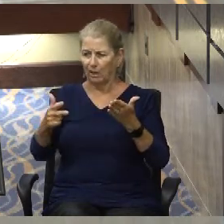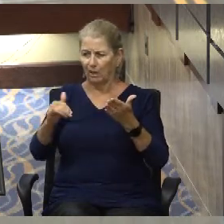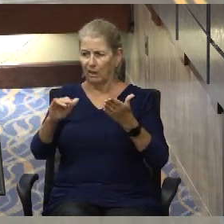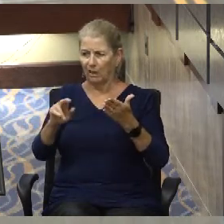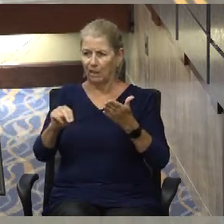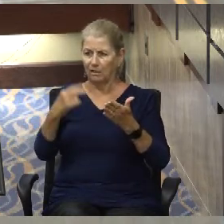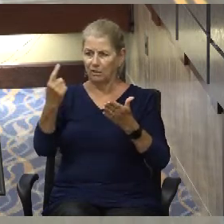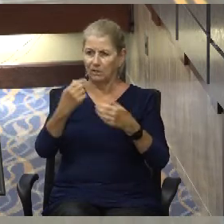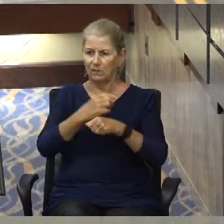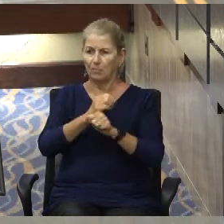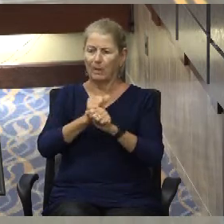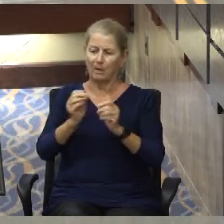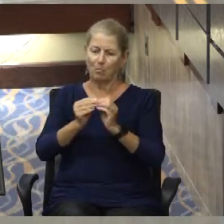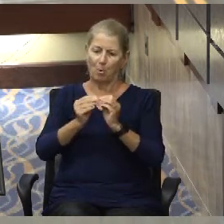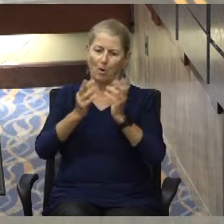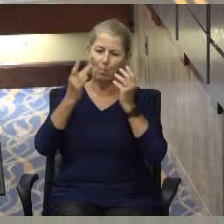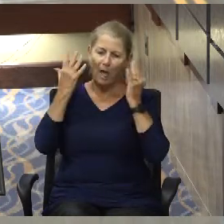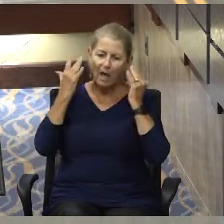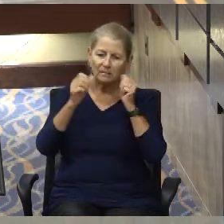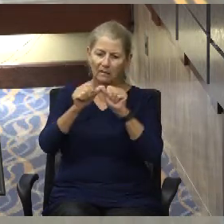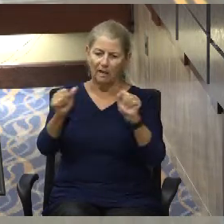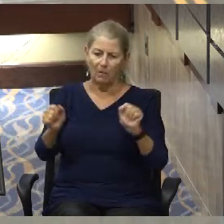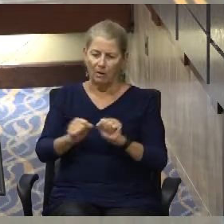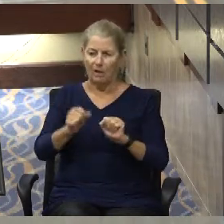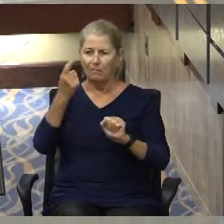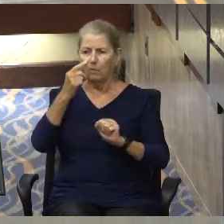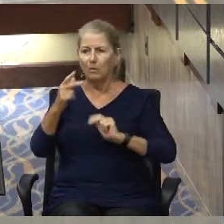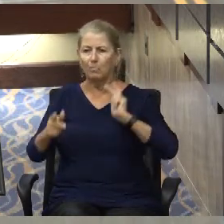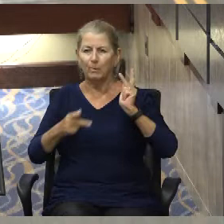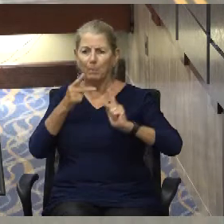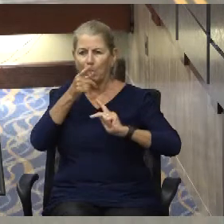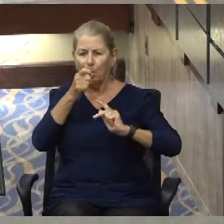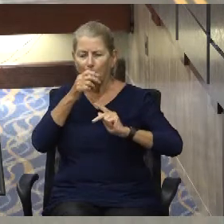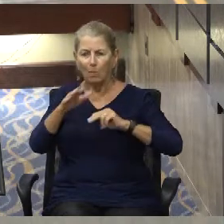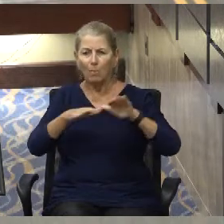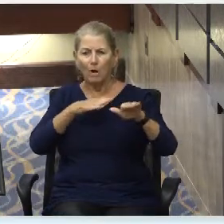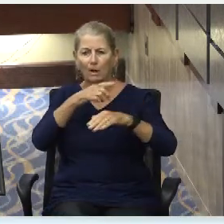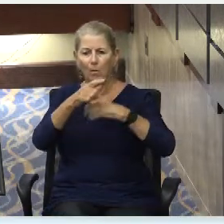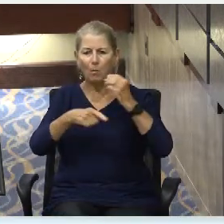and just made it a more pleasant area for people who are walking around downtown.